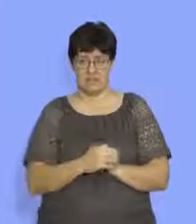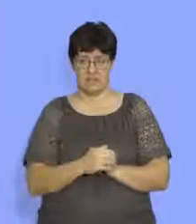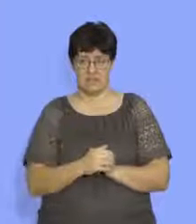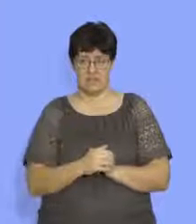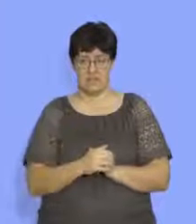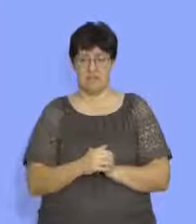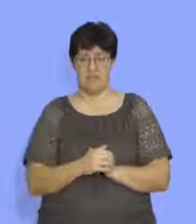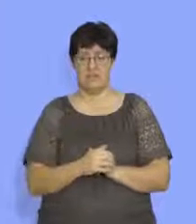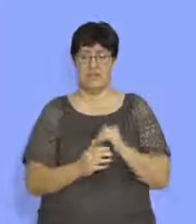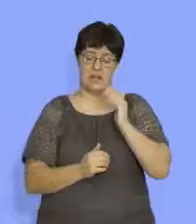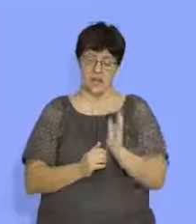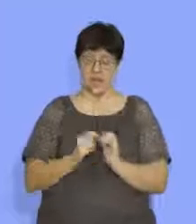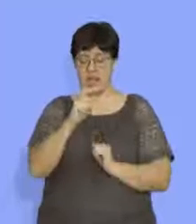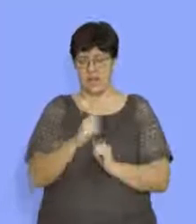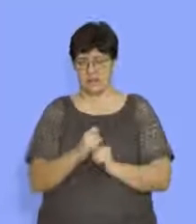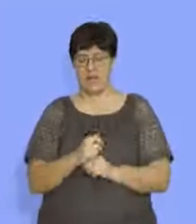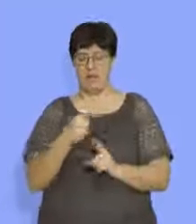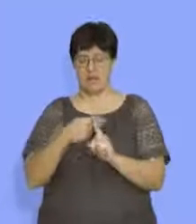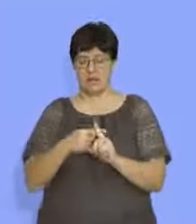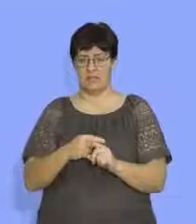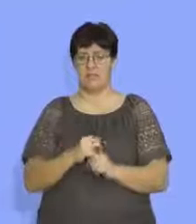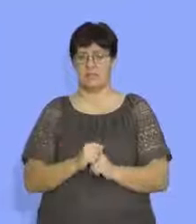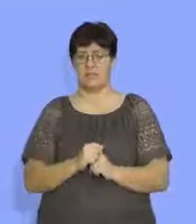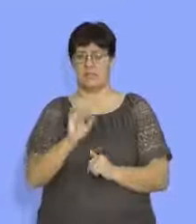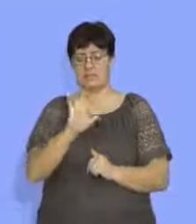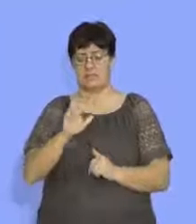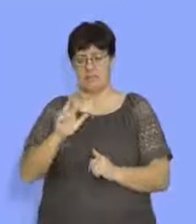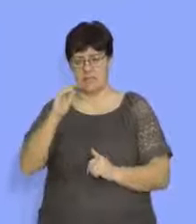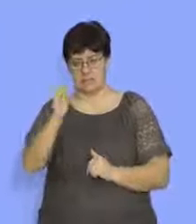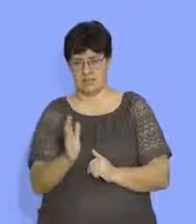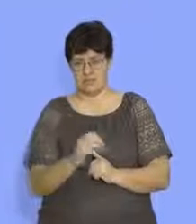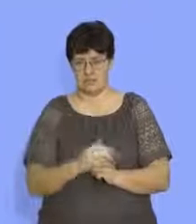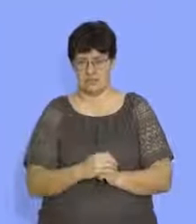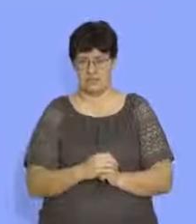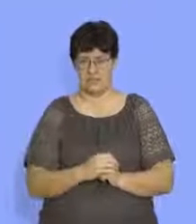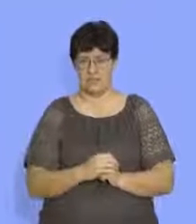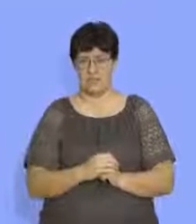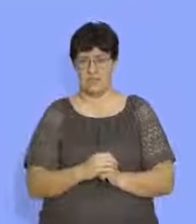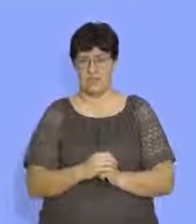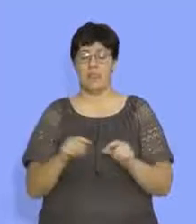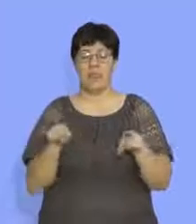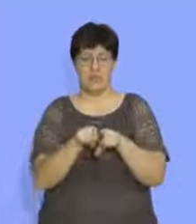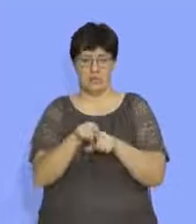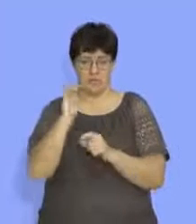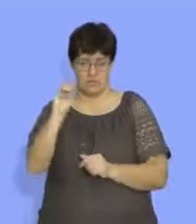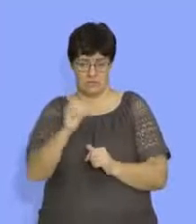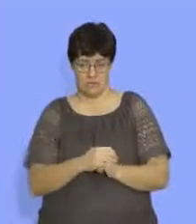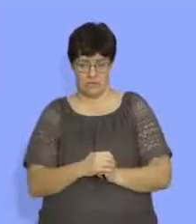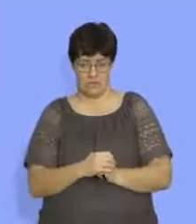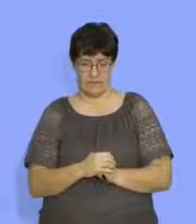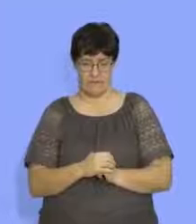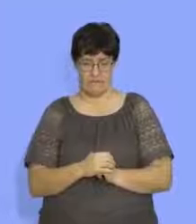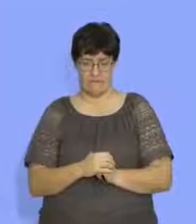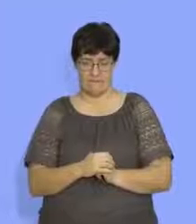57 and x plus 58 equal to 0.